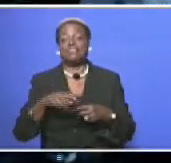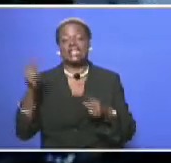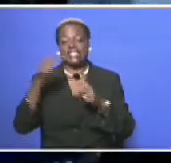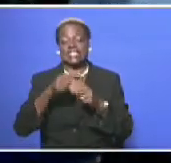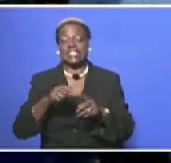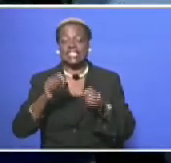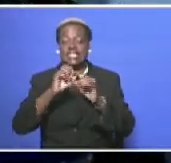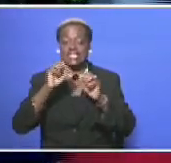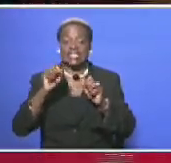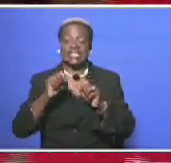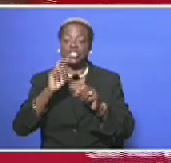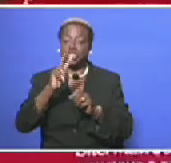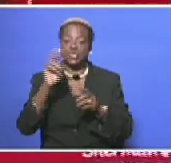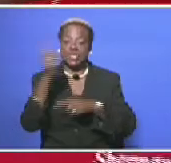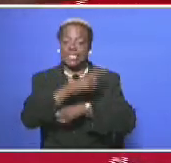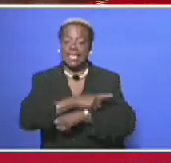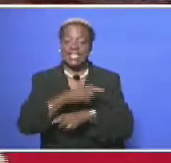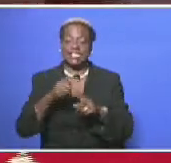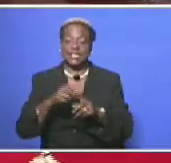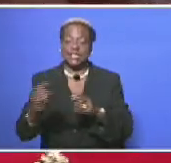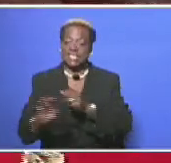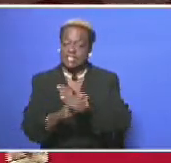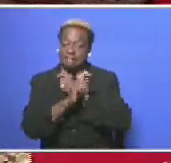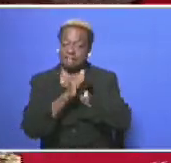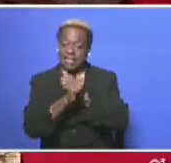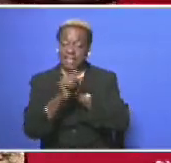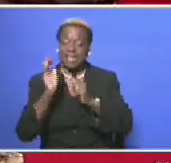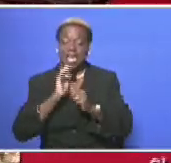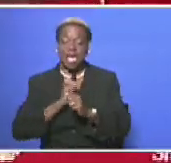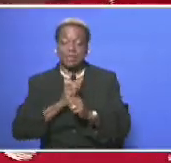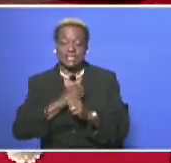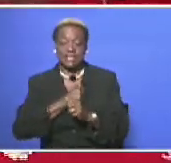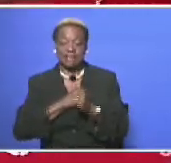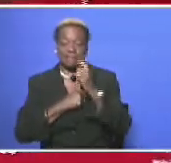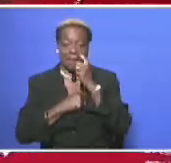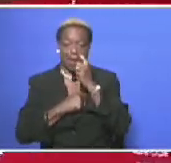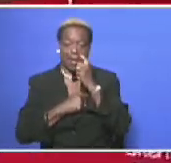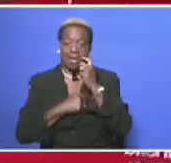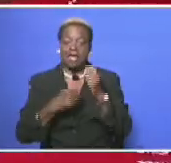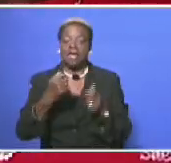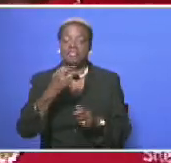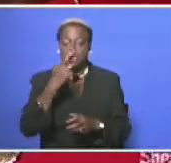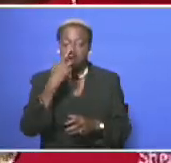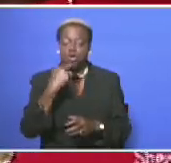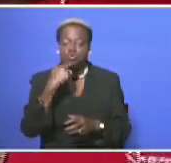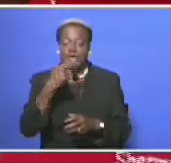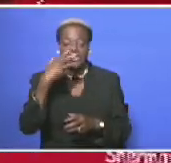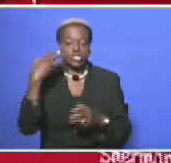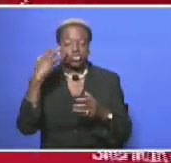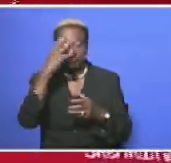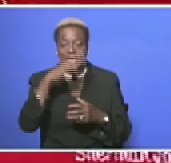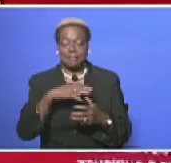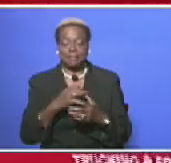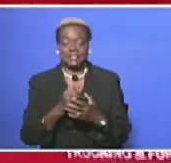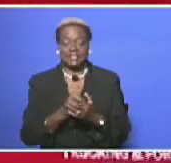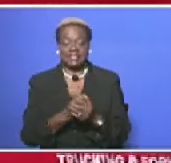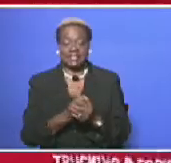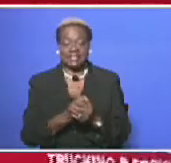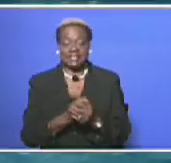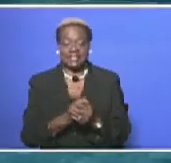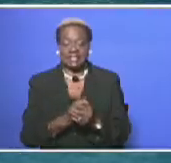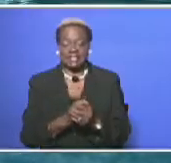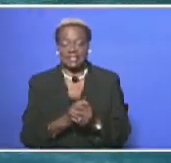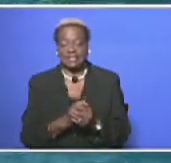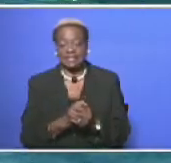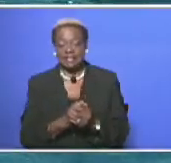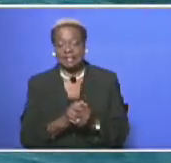from there. They came around us, they went about their business, but the red stripe tried. They came between the boat and the marker, which isn't right in the buoy